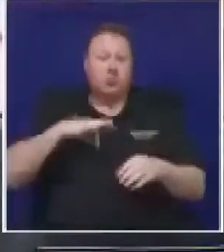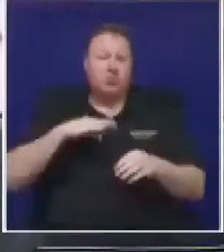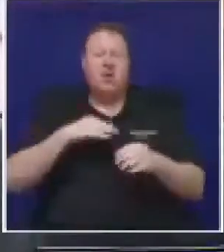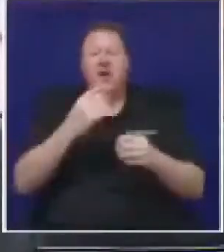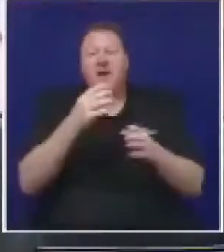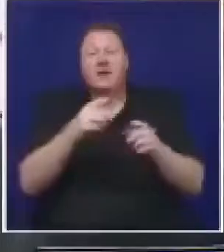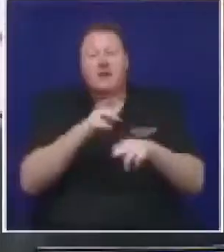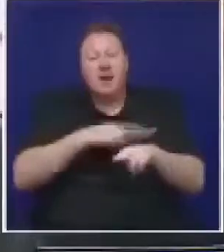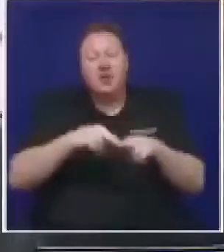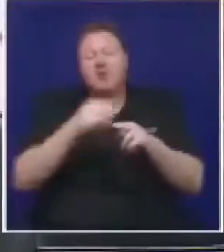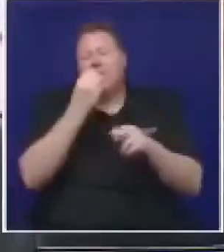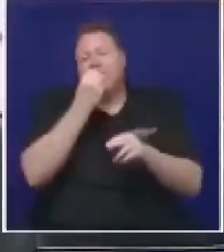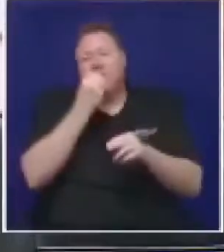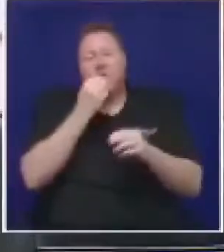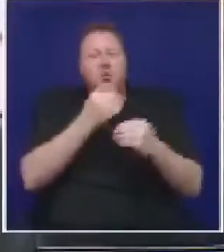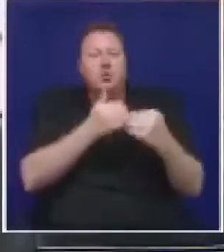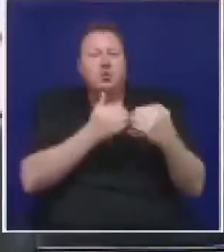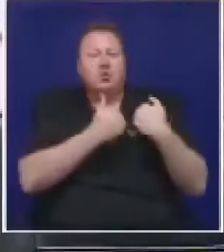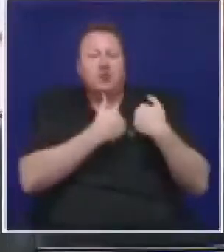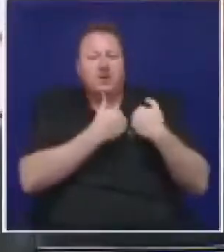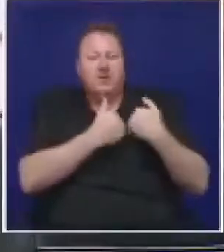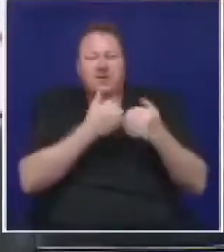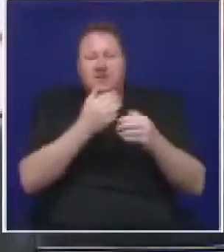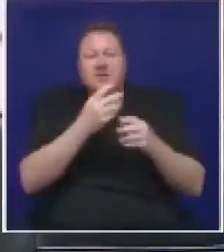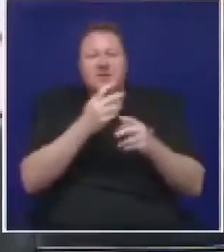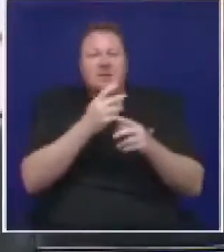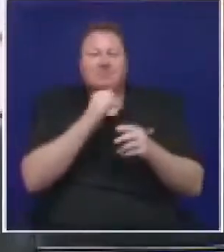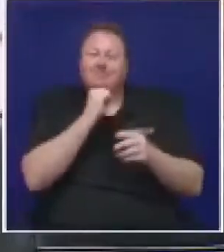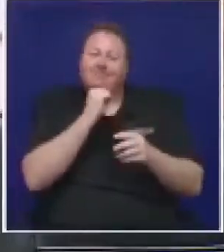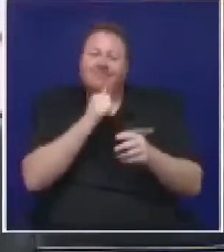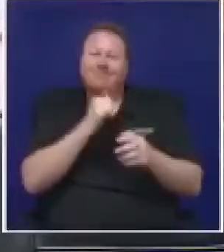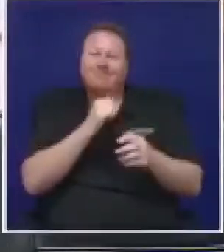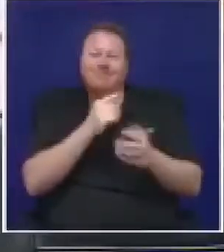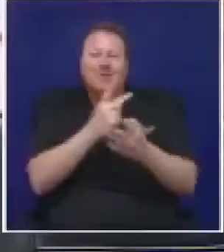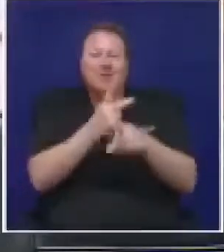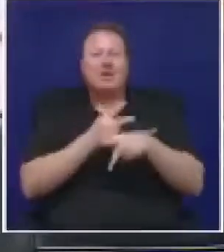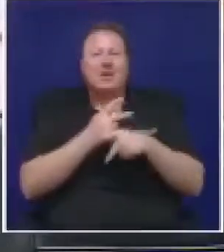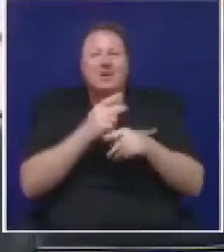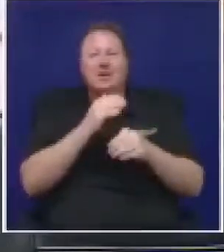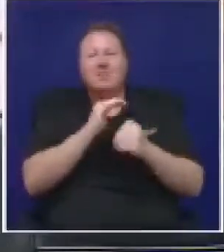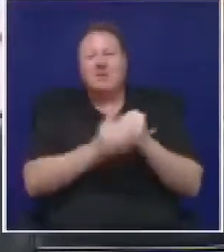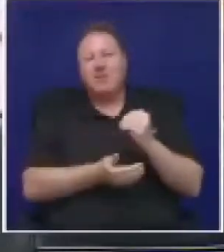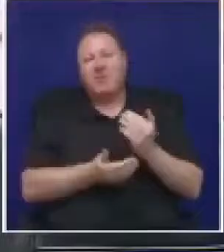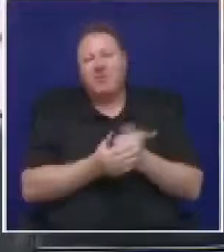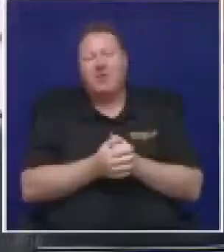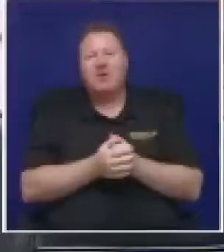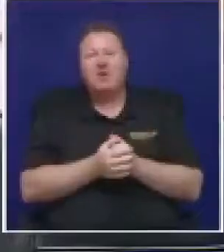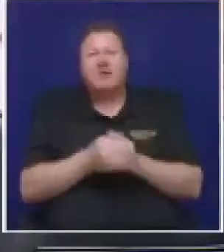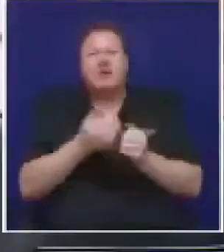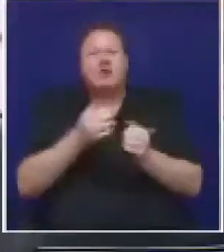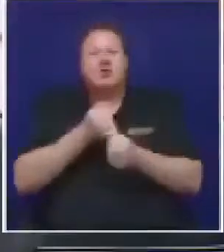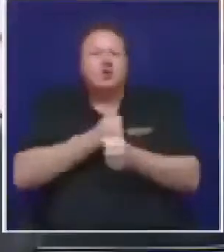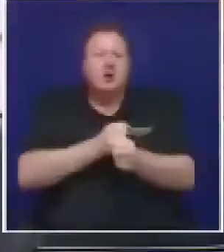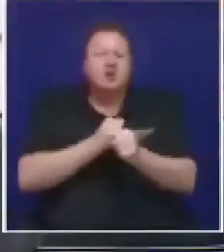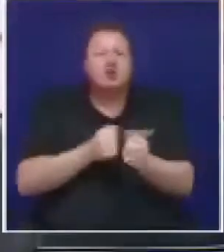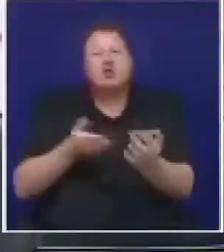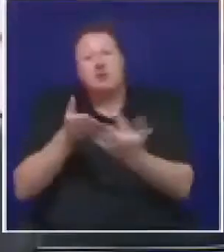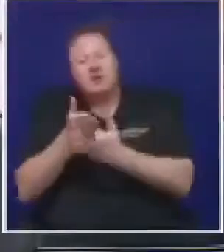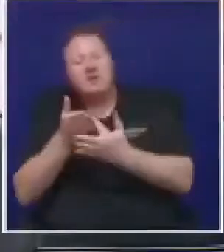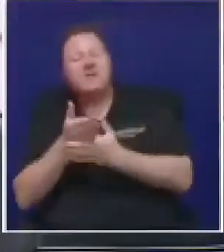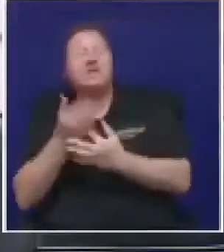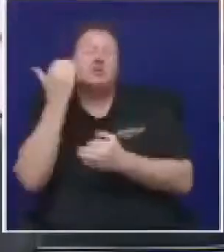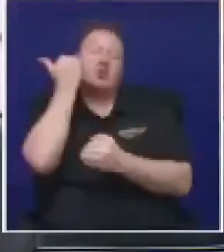security, what comprehensive strategies and measurable interventions has government